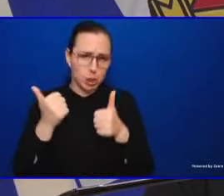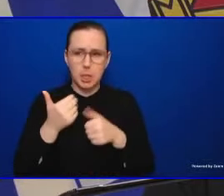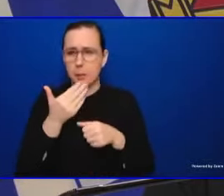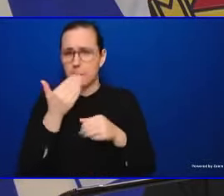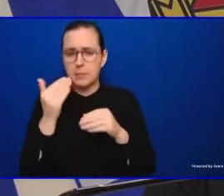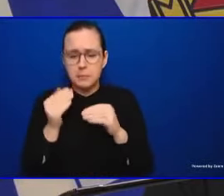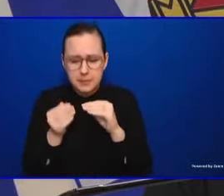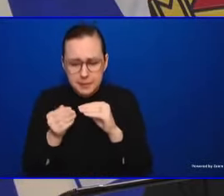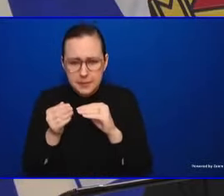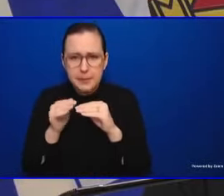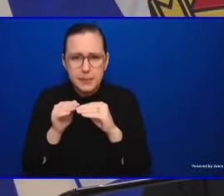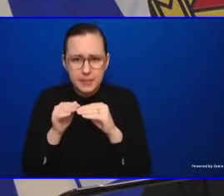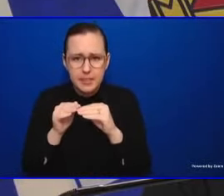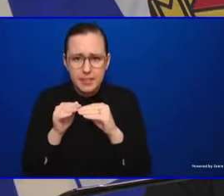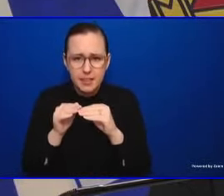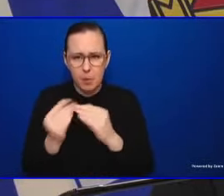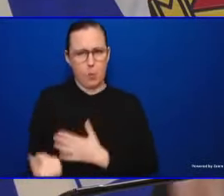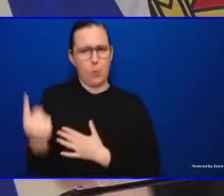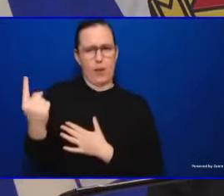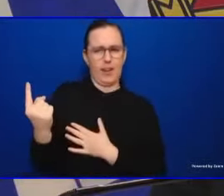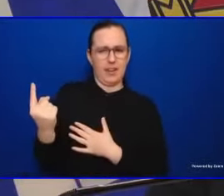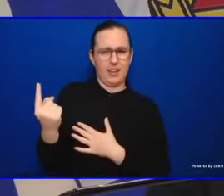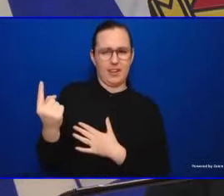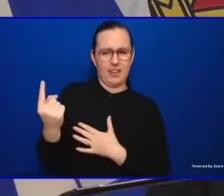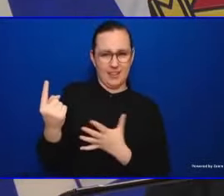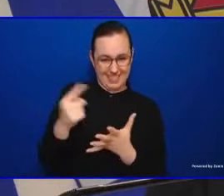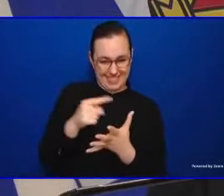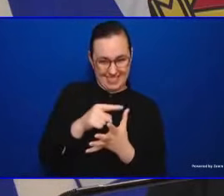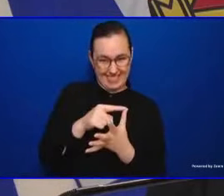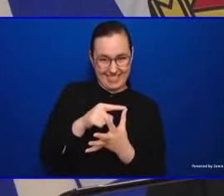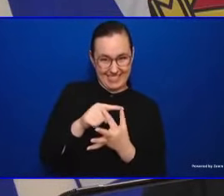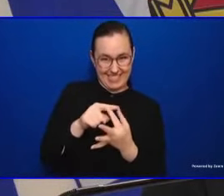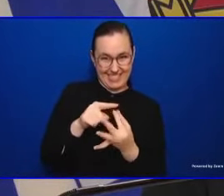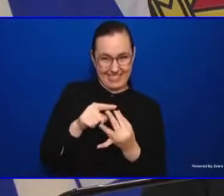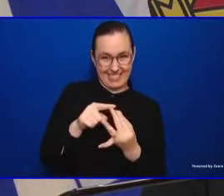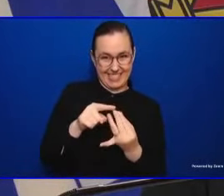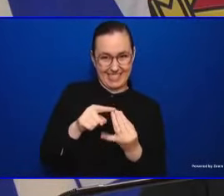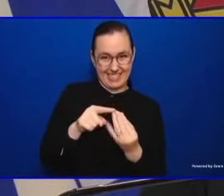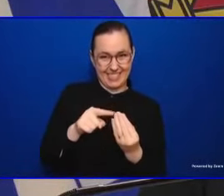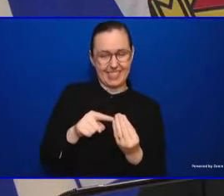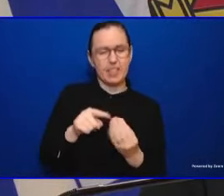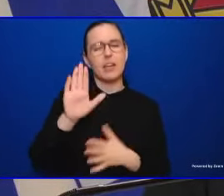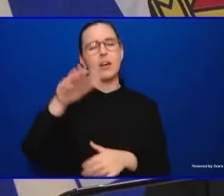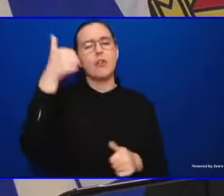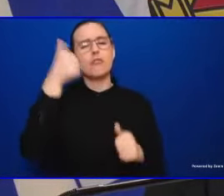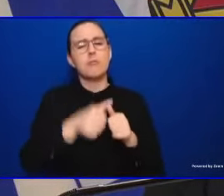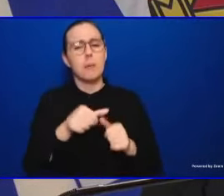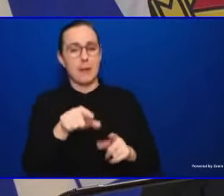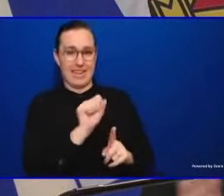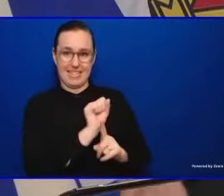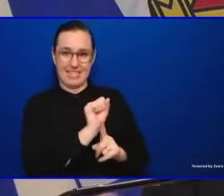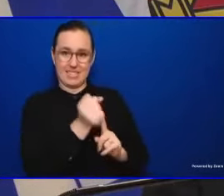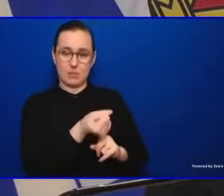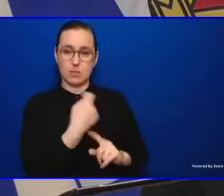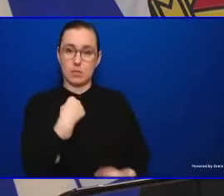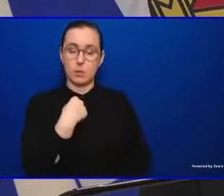practical as well. We know that we're not seeing explosive outbreaks of this virus in those settings where we have these things in